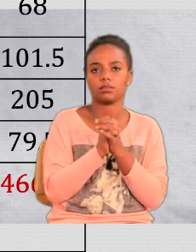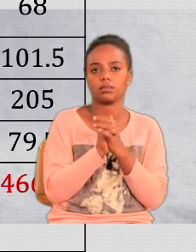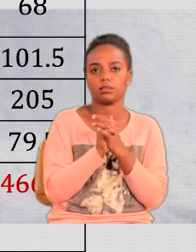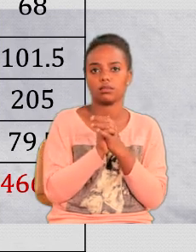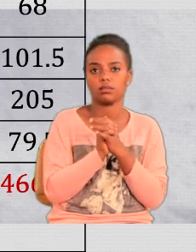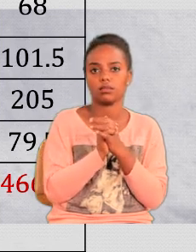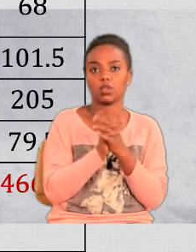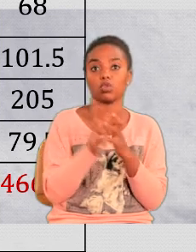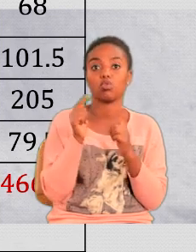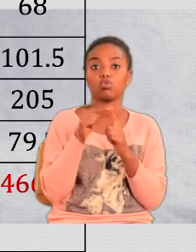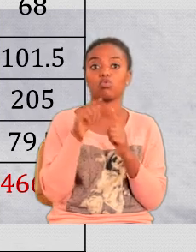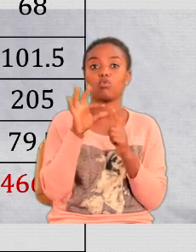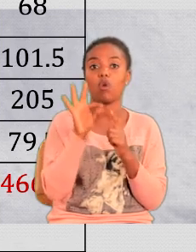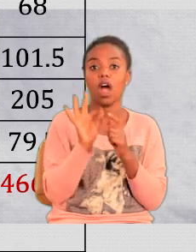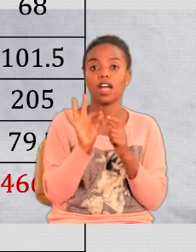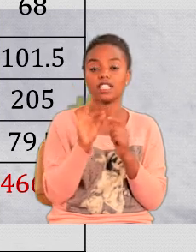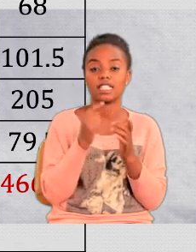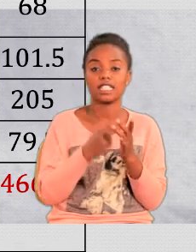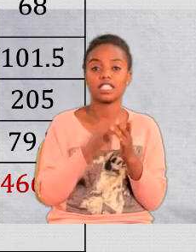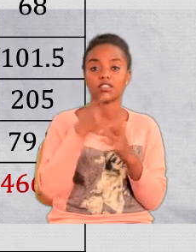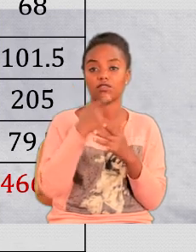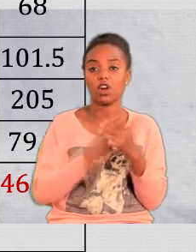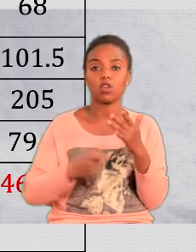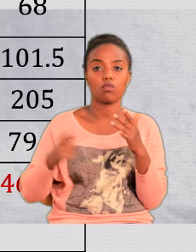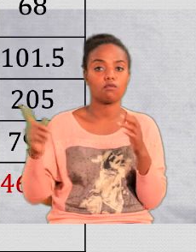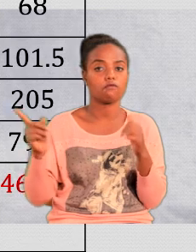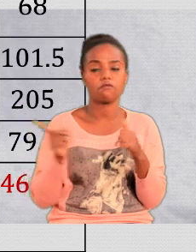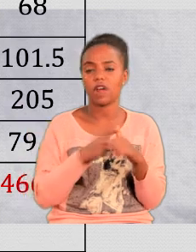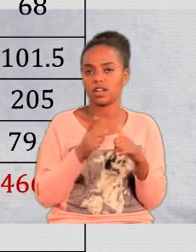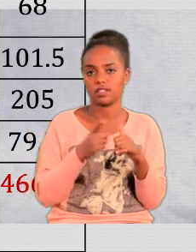To find these values, first